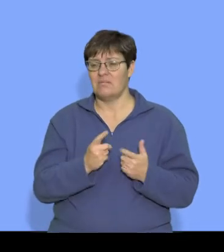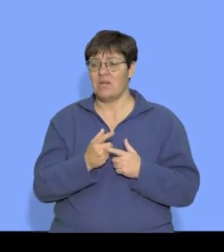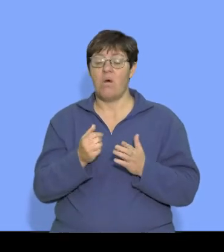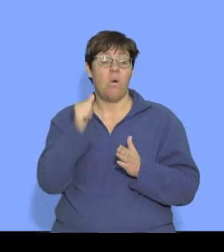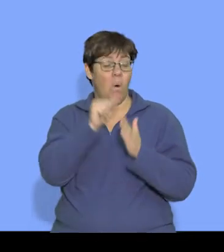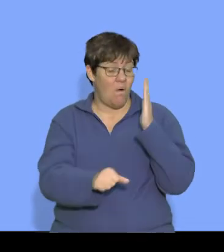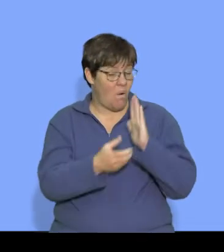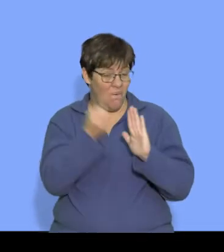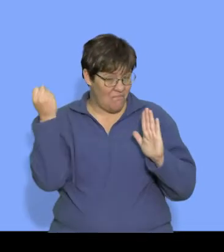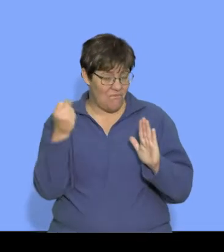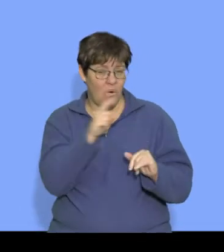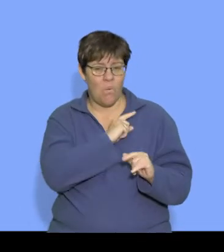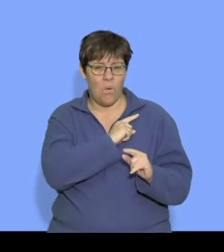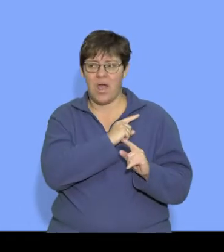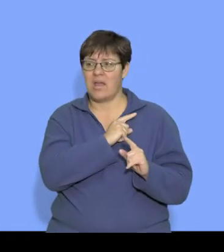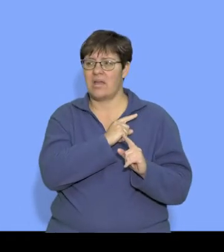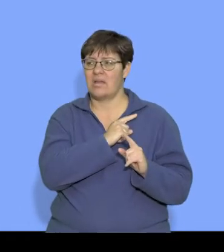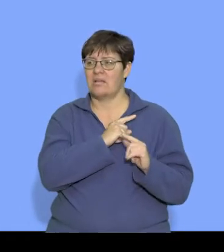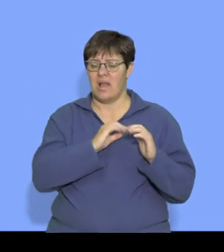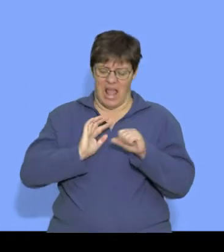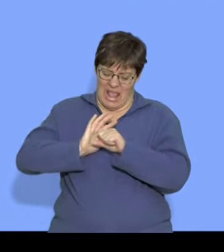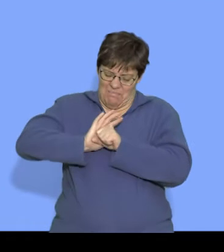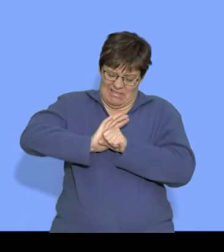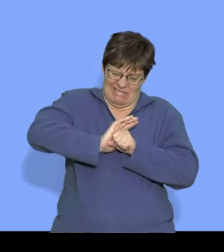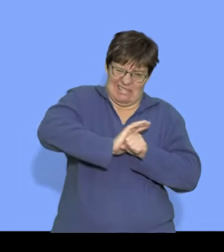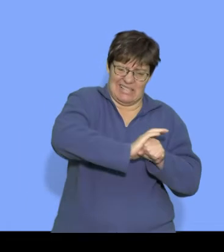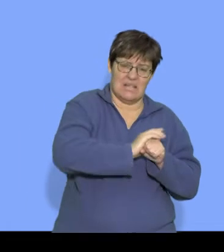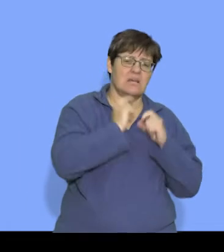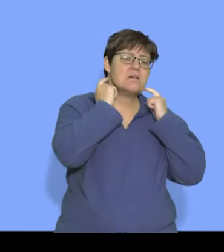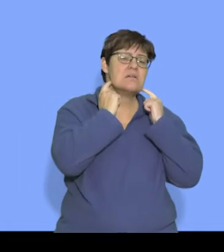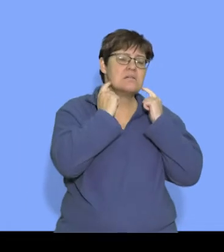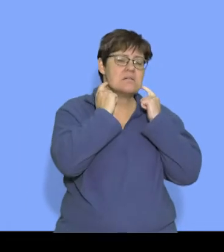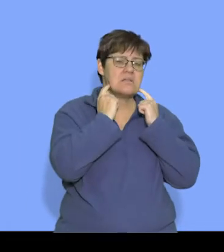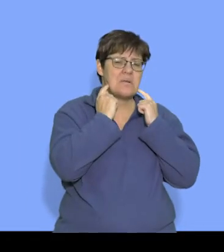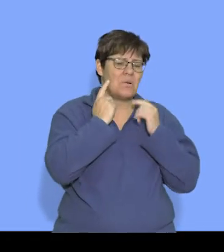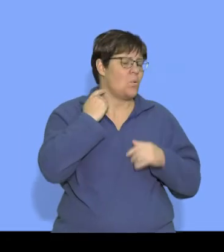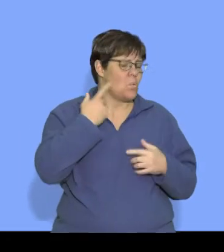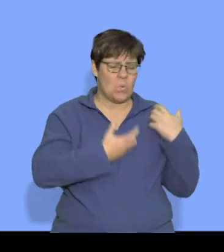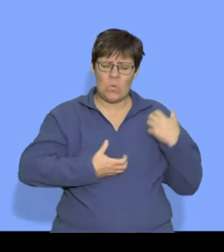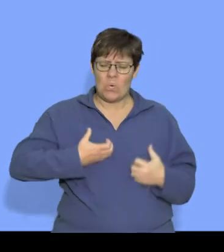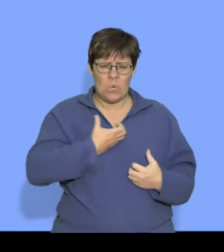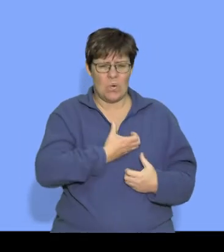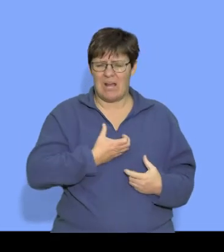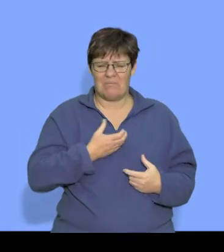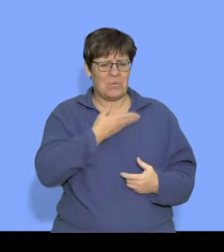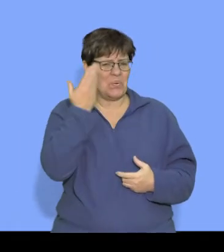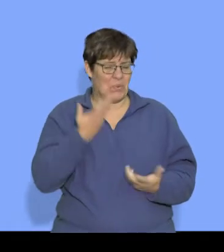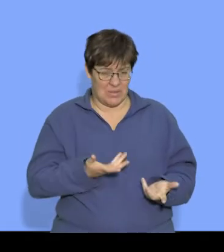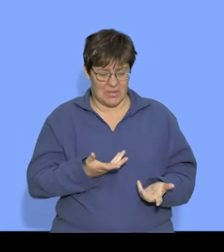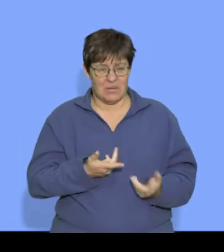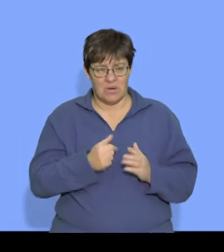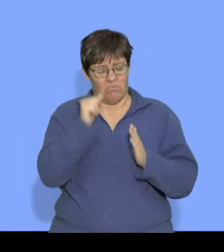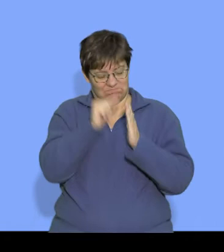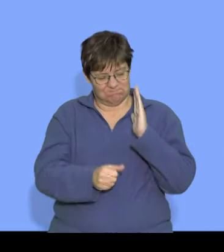often removed as they grow, they tend to impact these last molars, causing lots of discomfort. And so those are